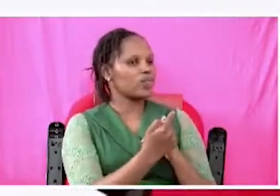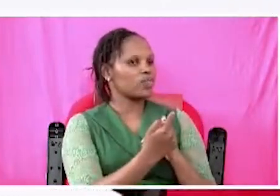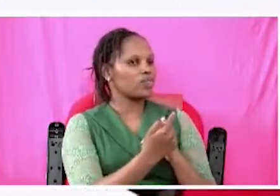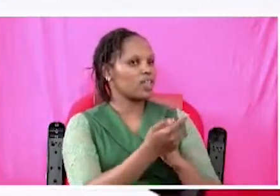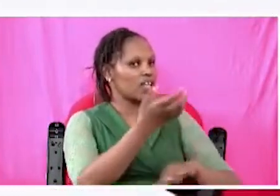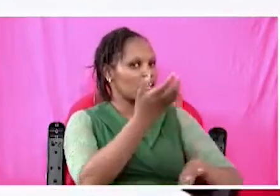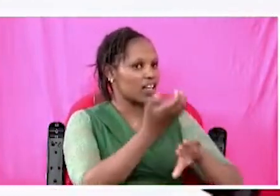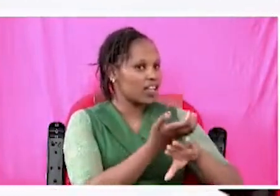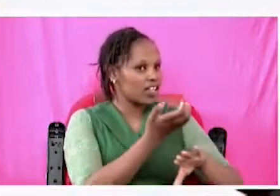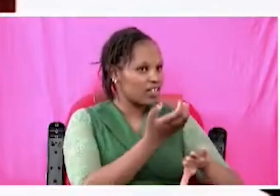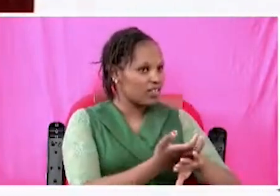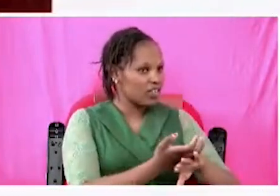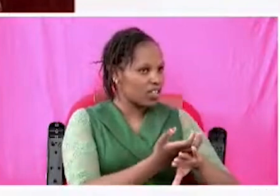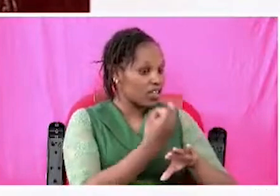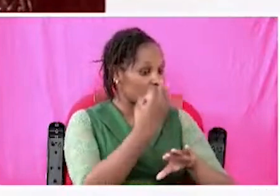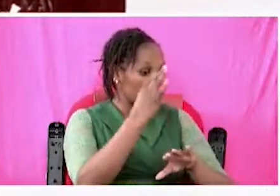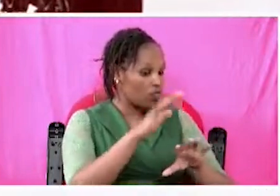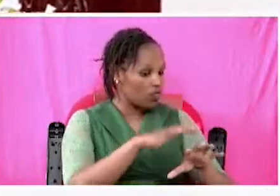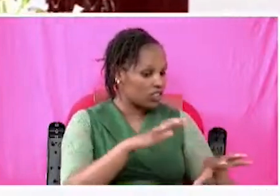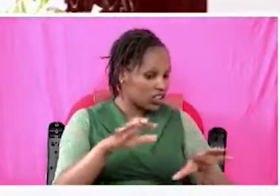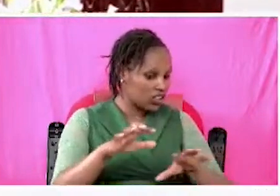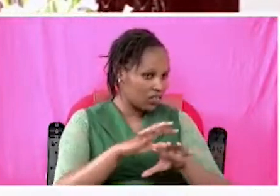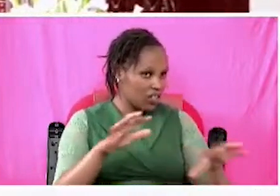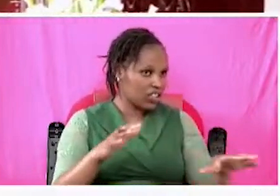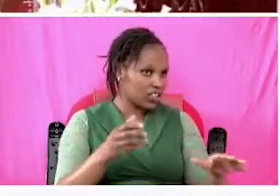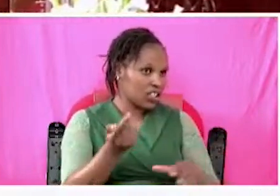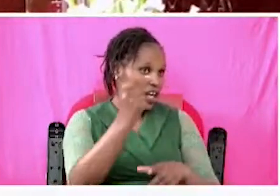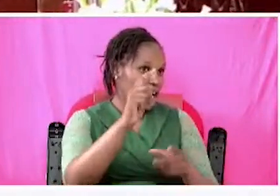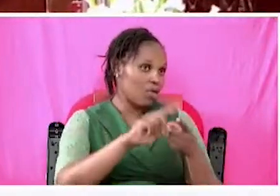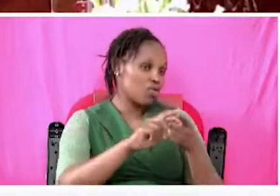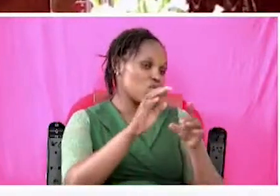difficulties or sufferings comes to everybody.